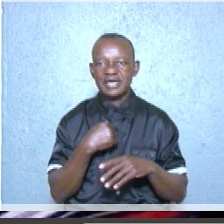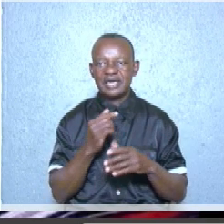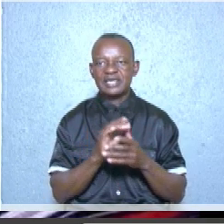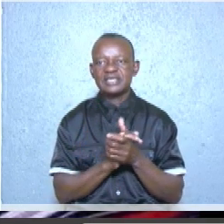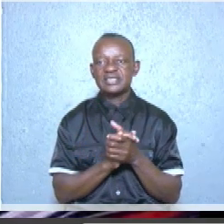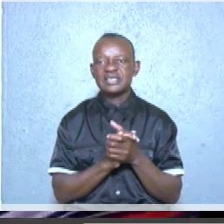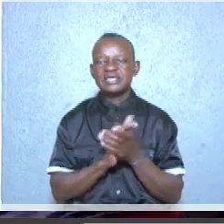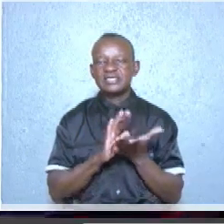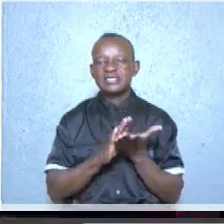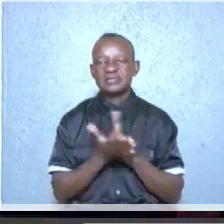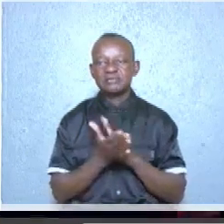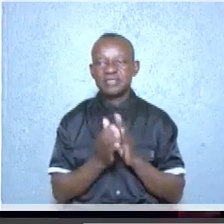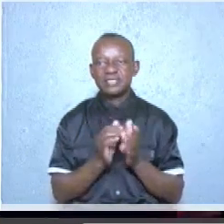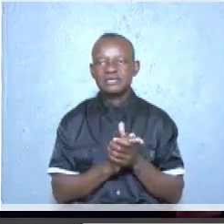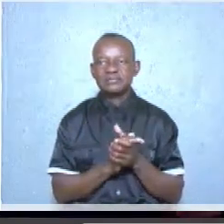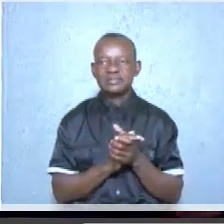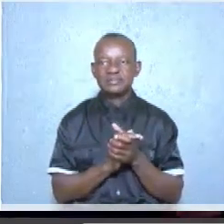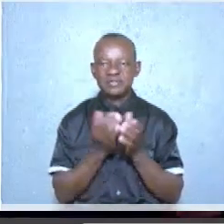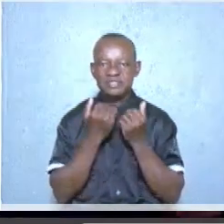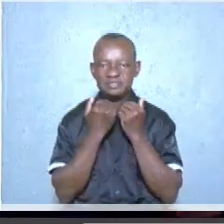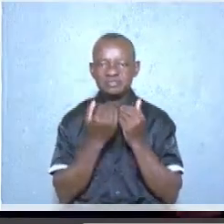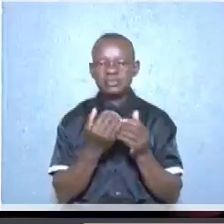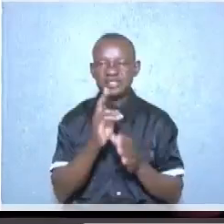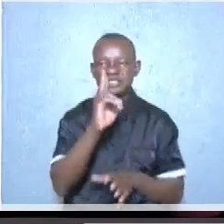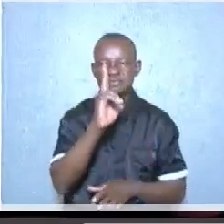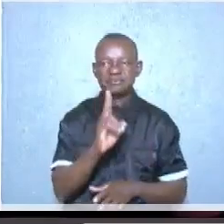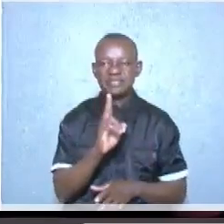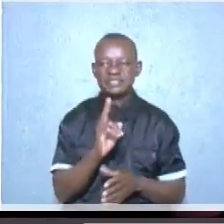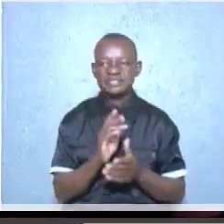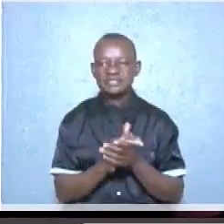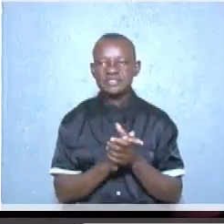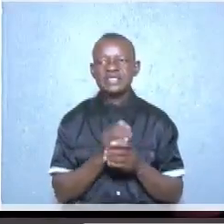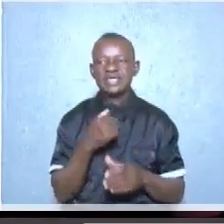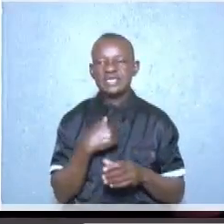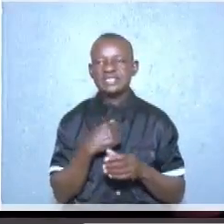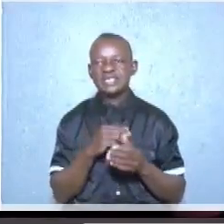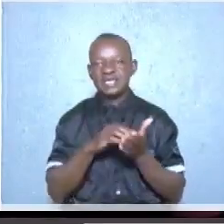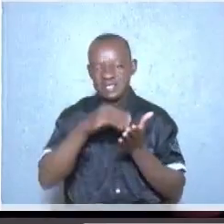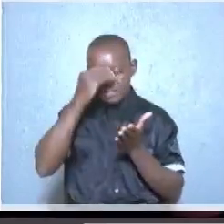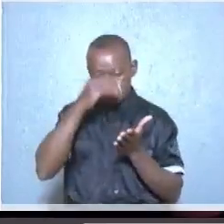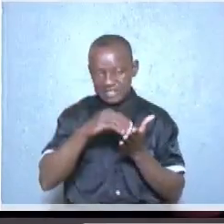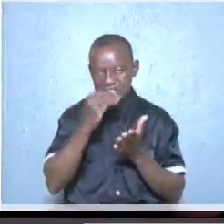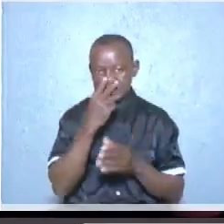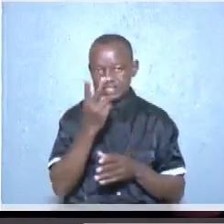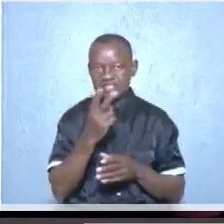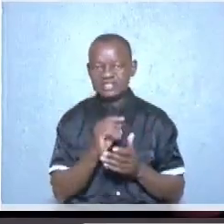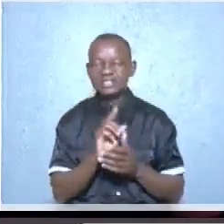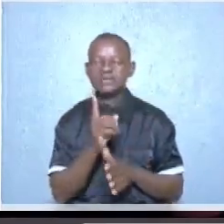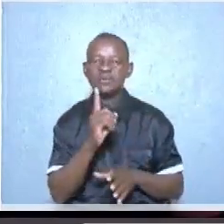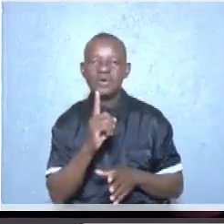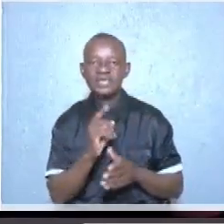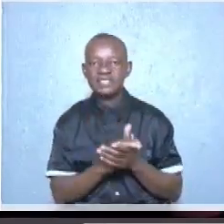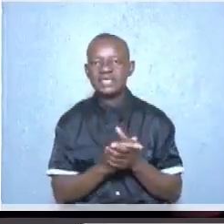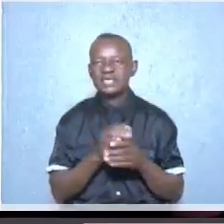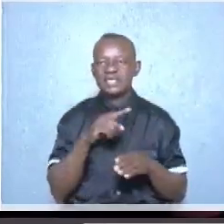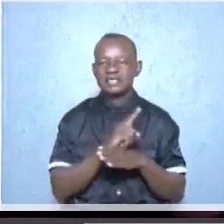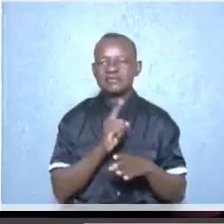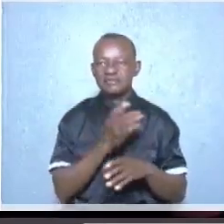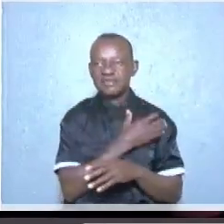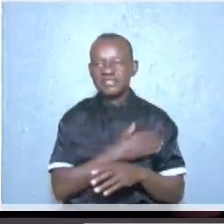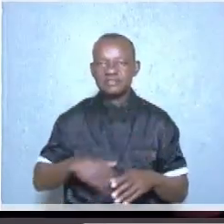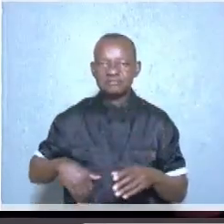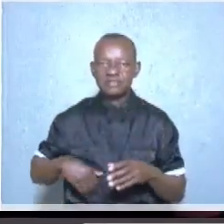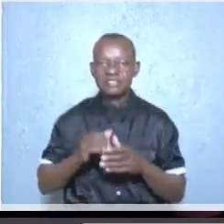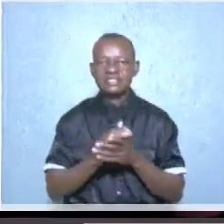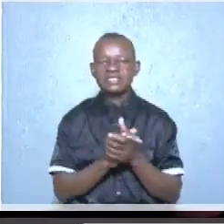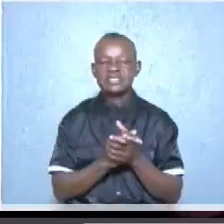one of the big 4 firms. And that was because of what the founding father, the policies and the procedures that he put in